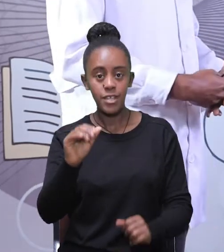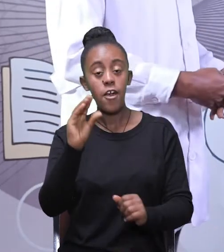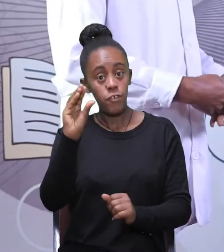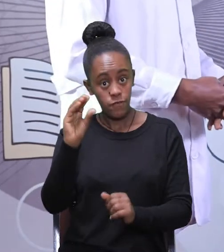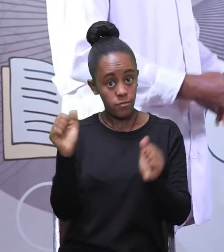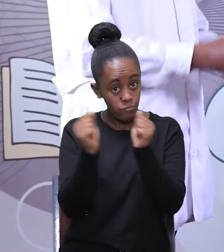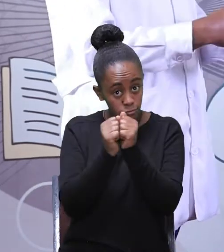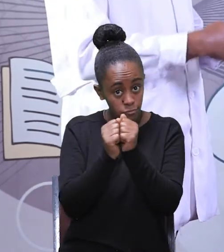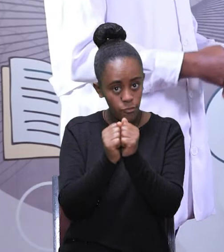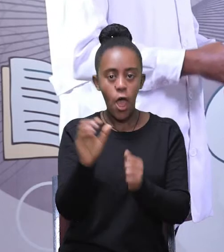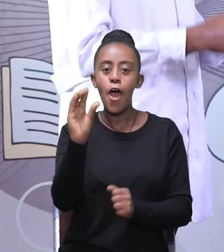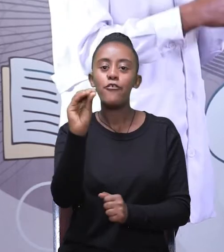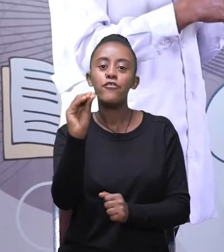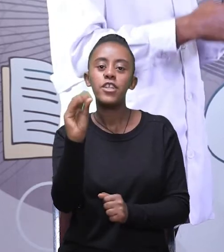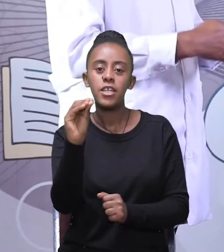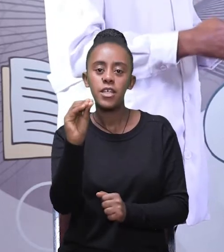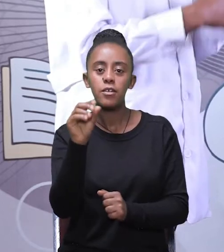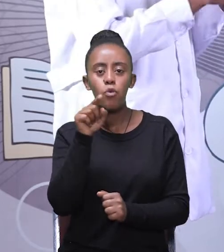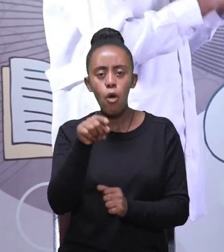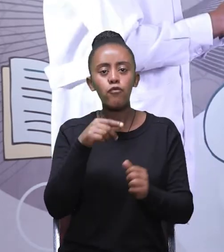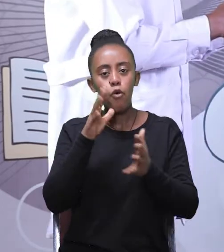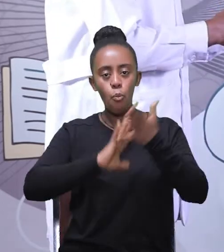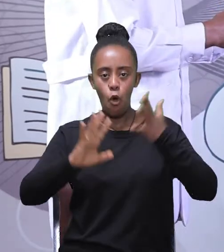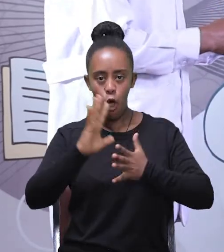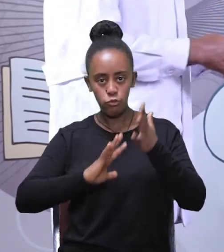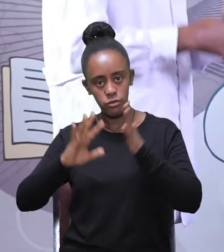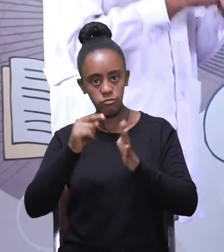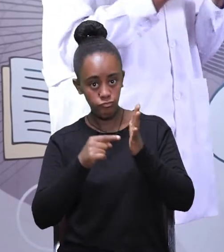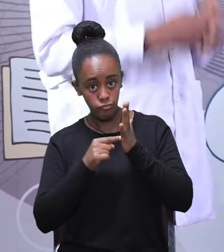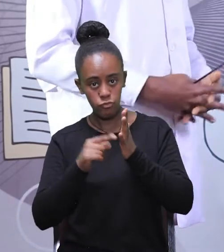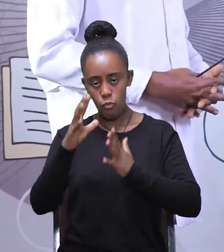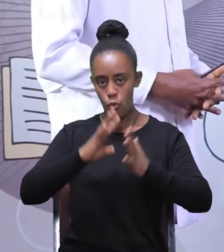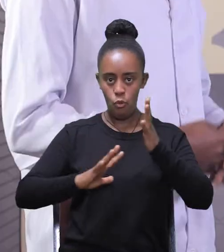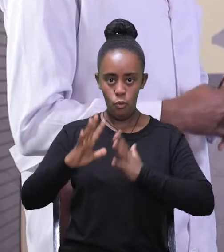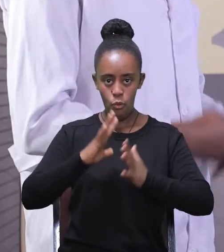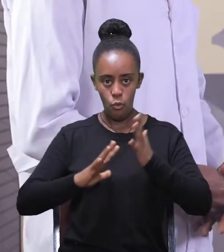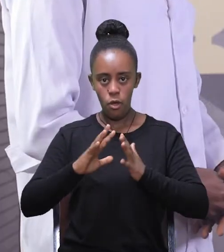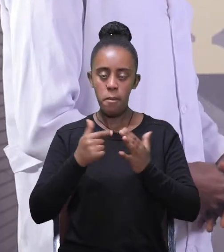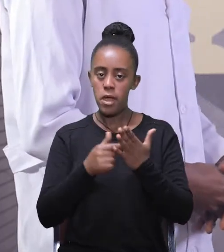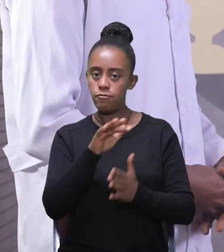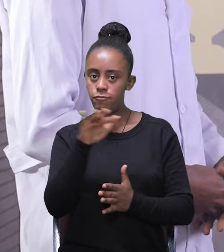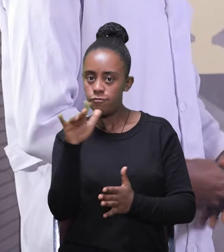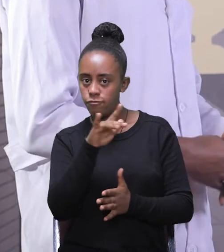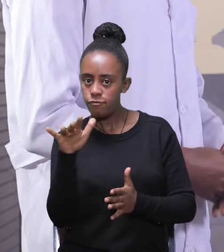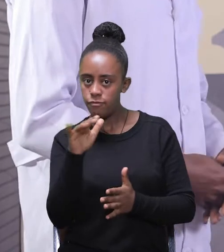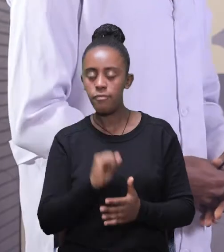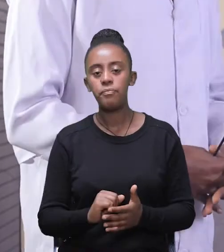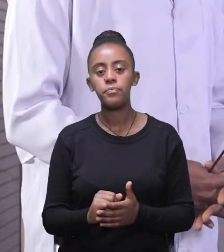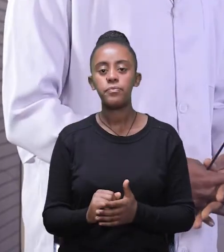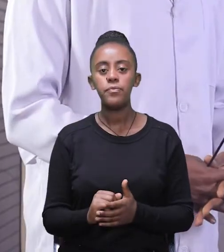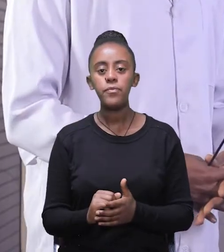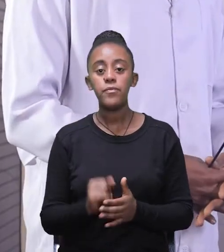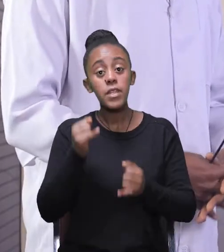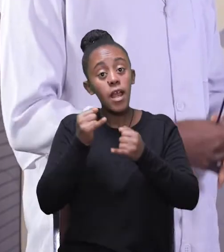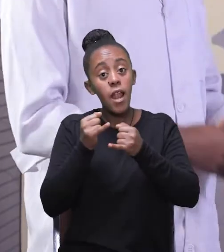50. Yes. So, you have to pronounce the name of this number by this way. Okay. Let us go to the